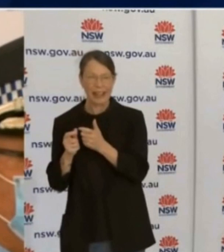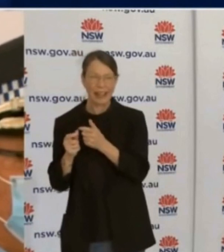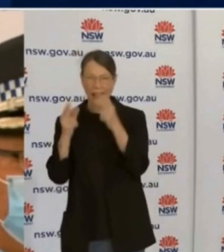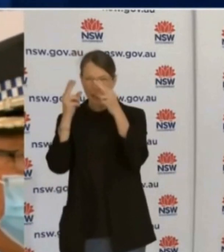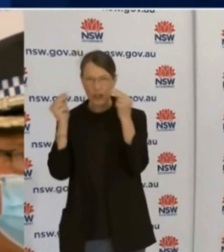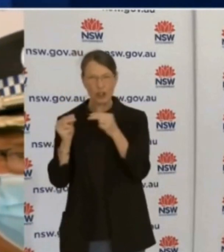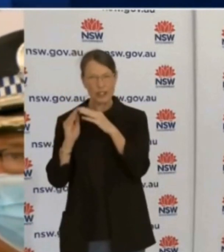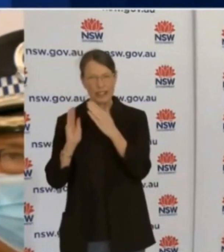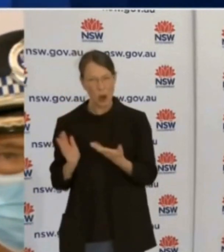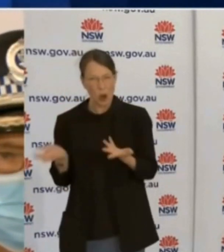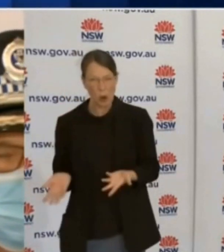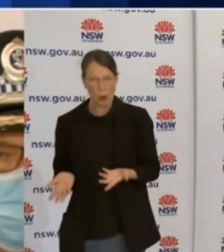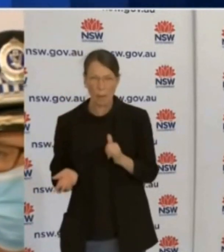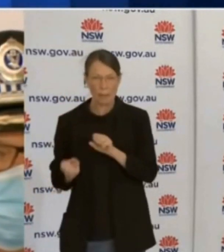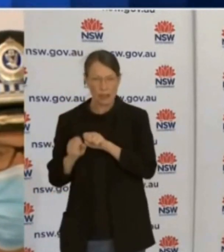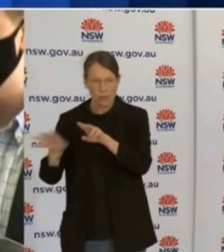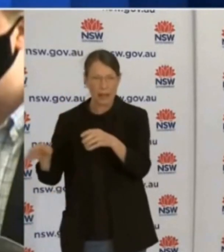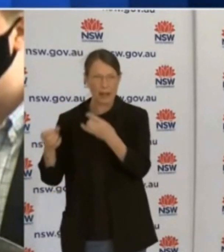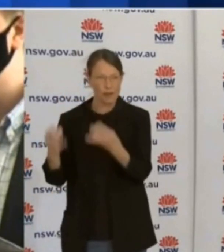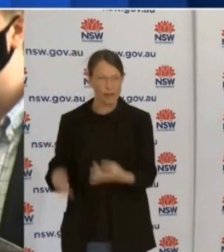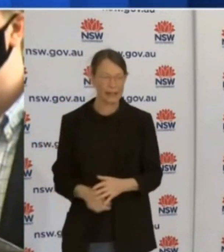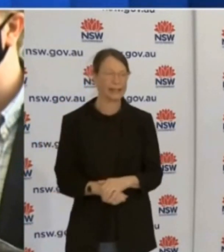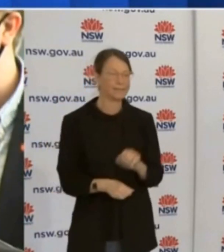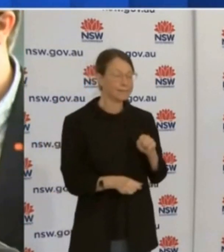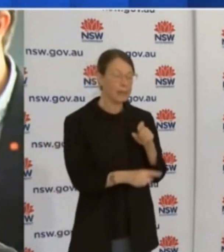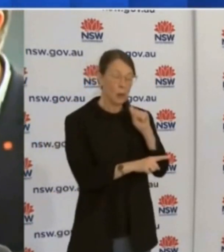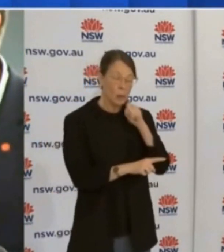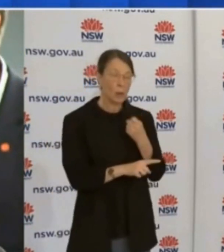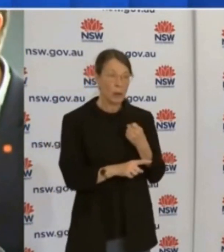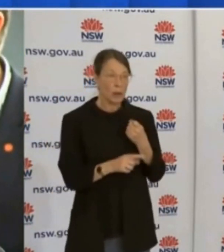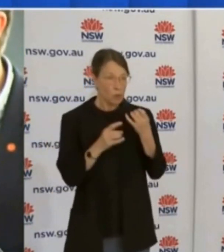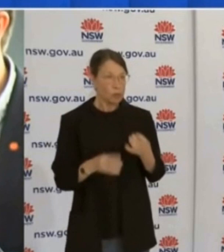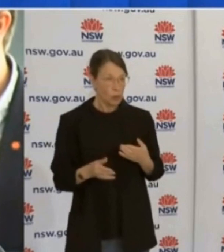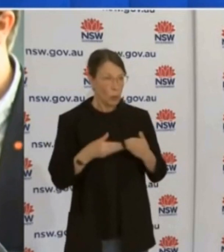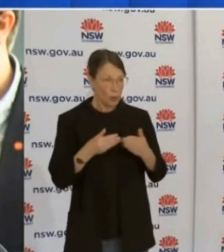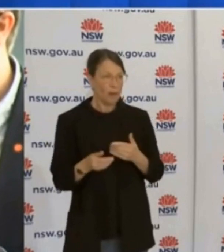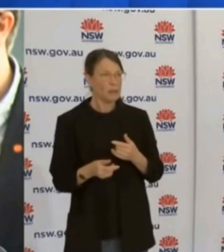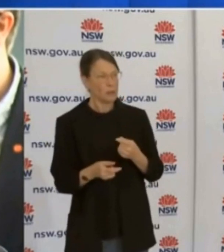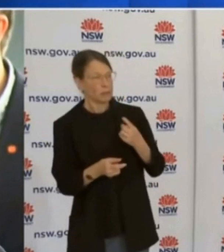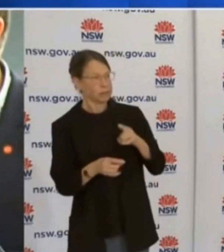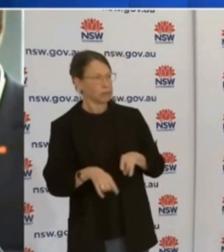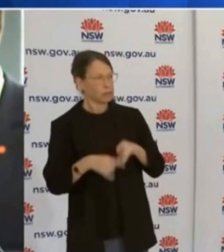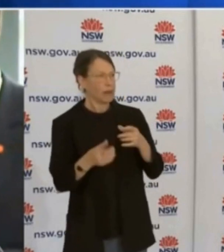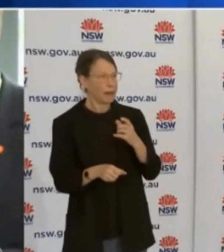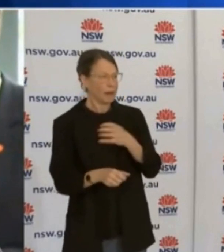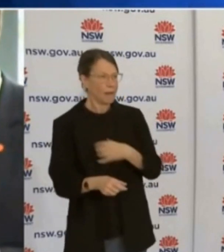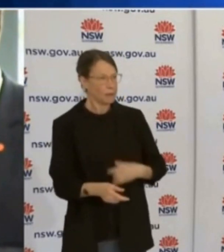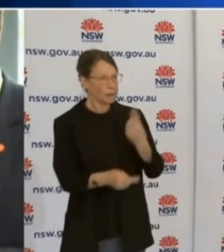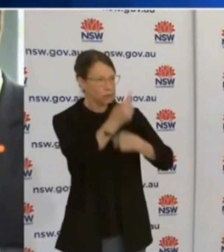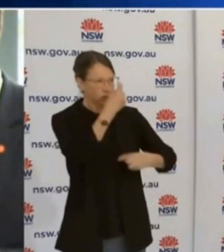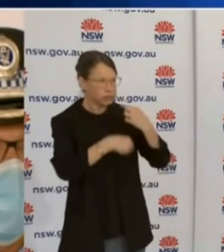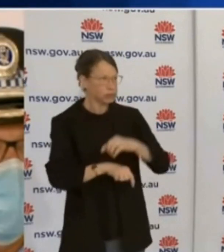on Premier. You made the agreement on the 9th of July in that statement that the state would put in place public health orders or similar to affect. But I've just answered that.